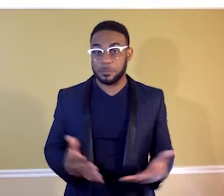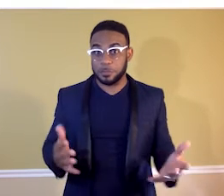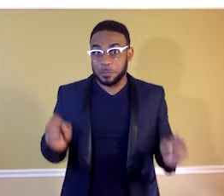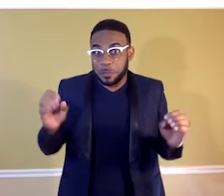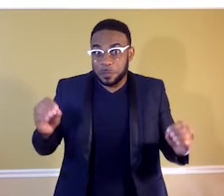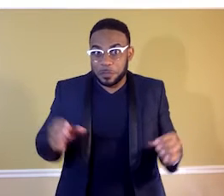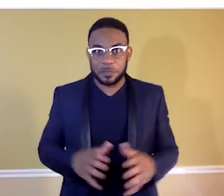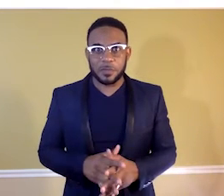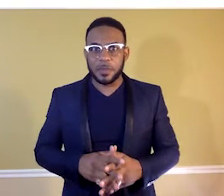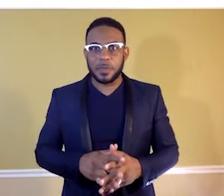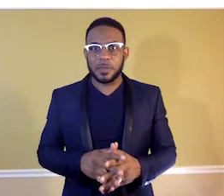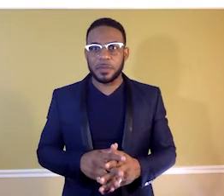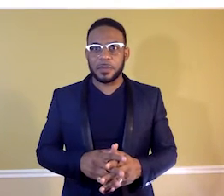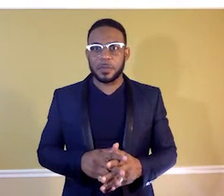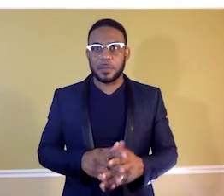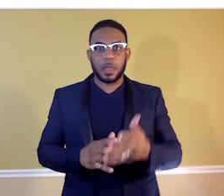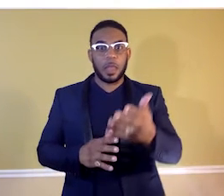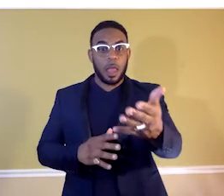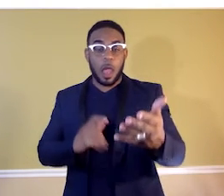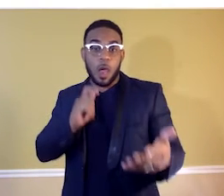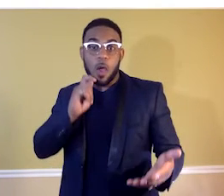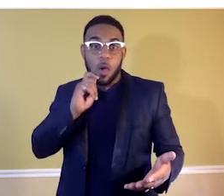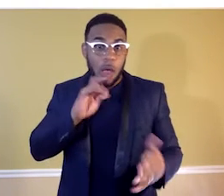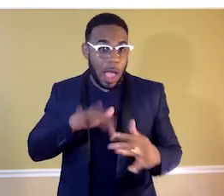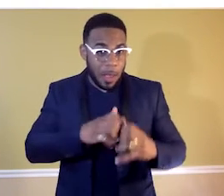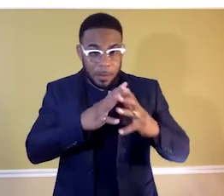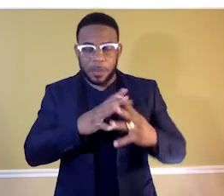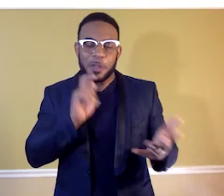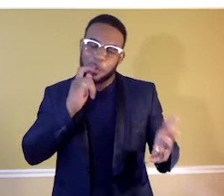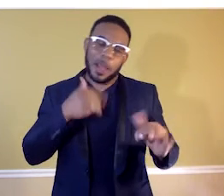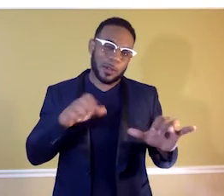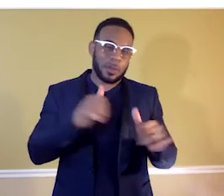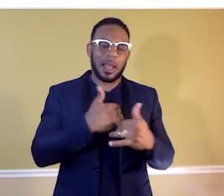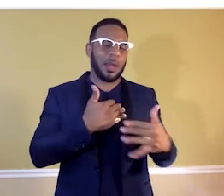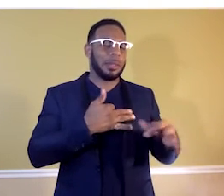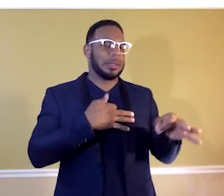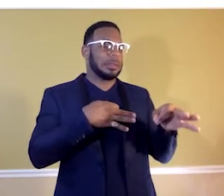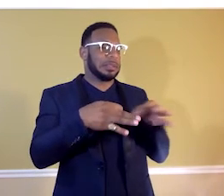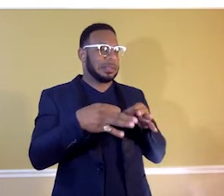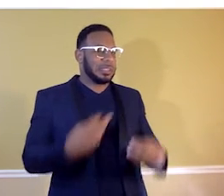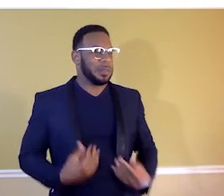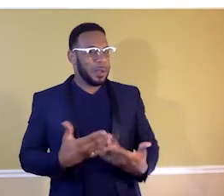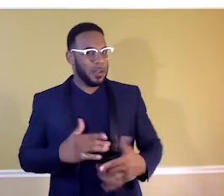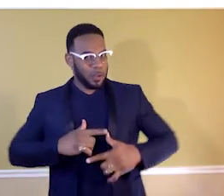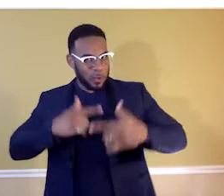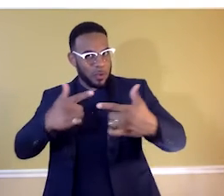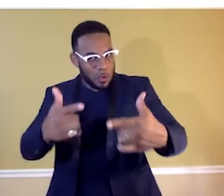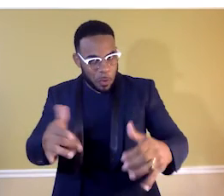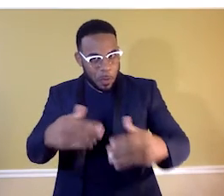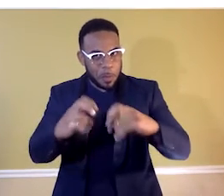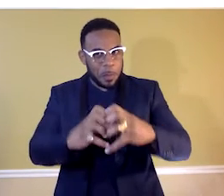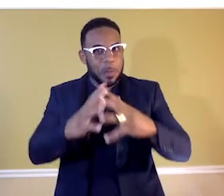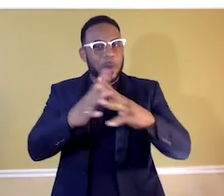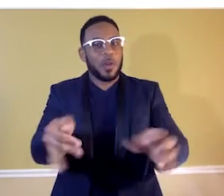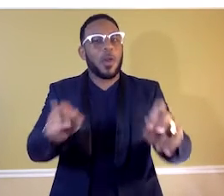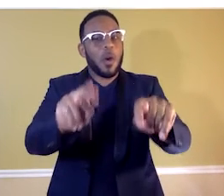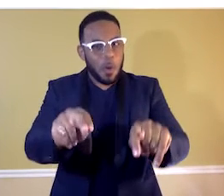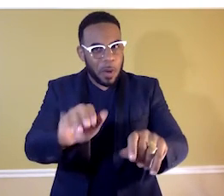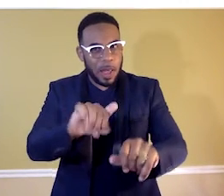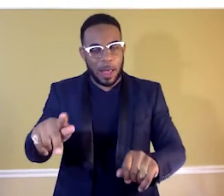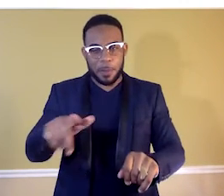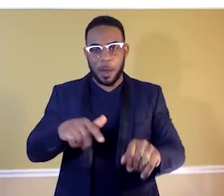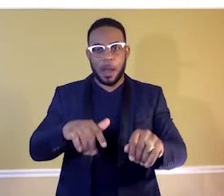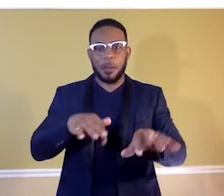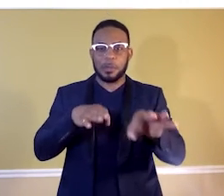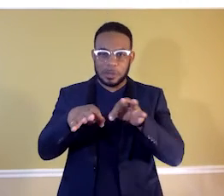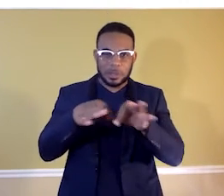So how was it built? So it's cool that I can do all these things, but I want to kind of inspire people to build their own application. So I want to walk